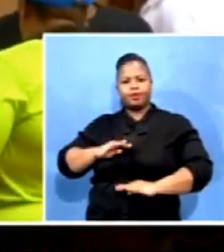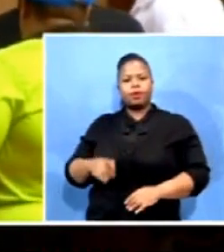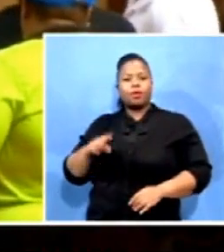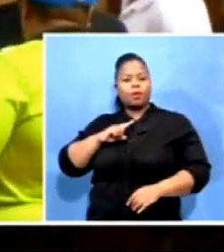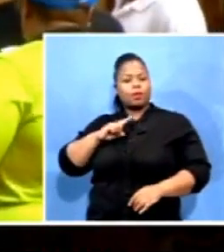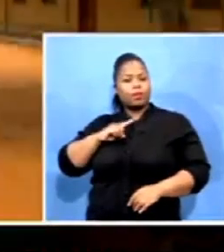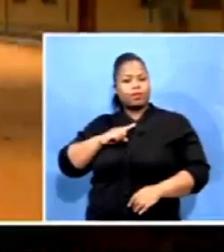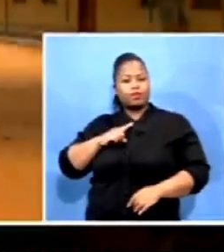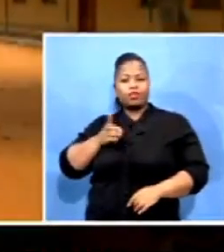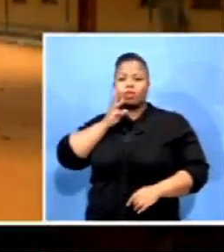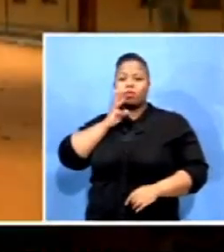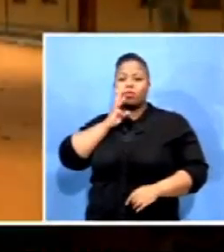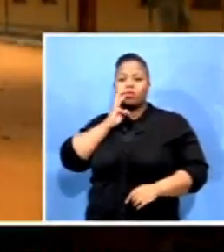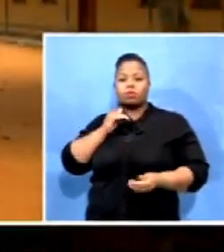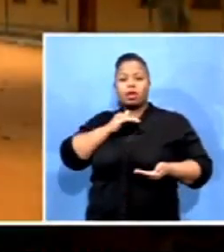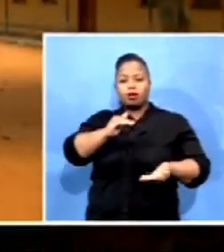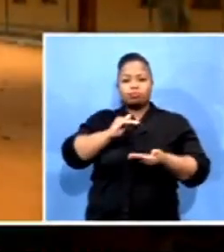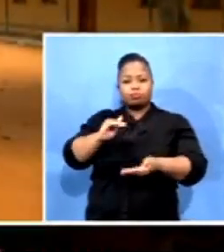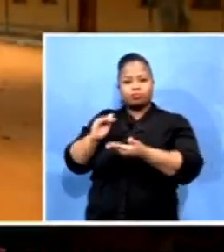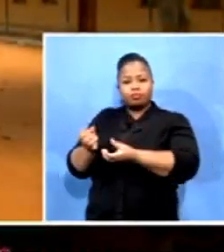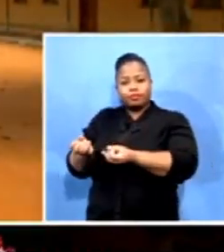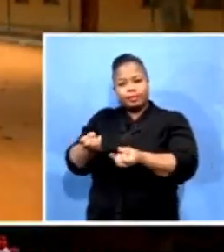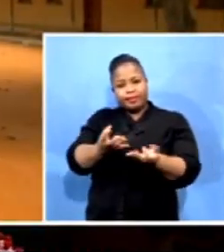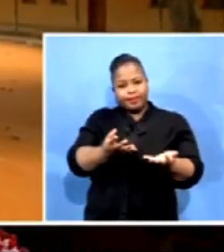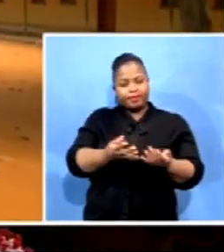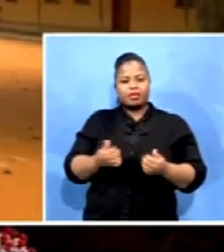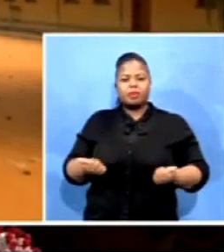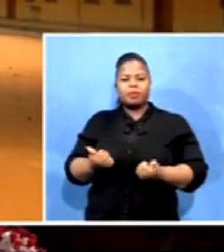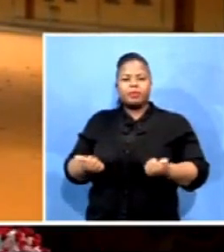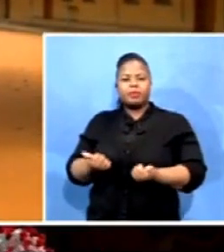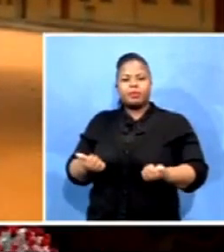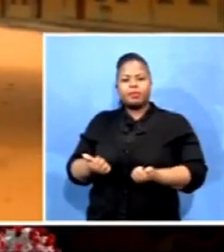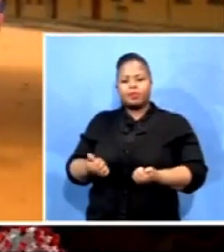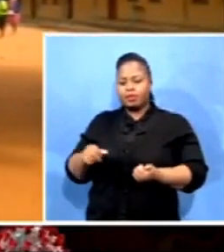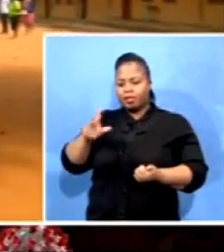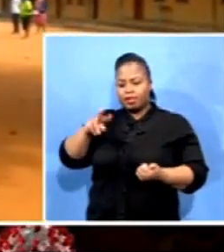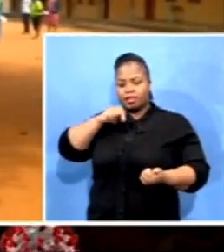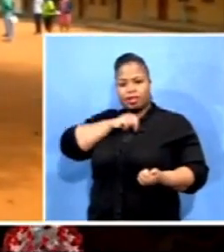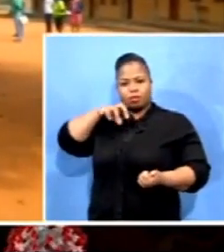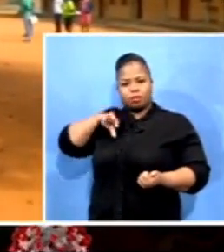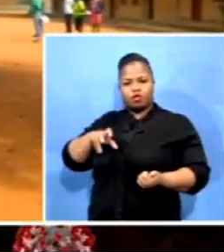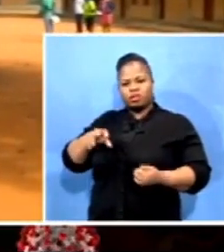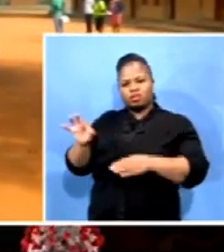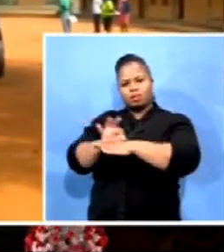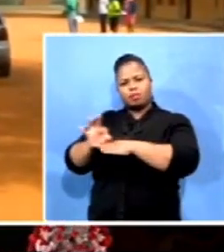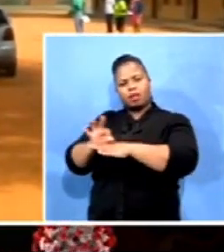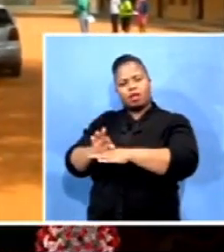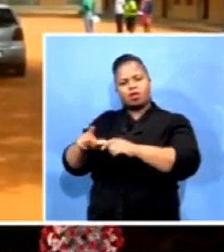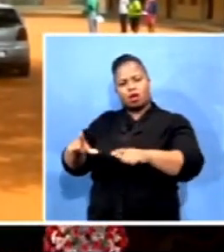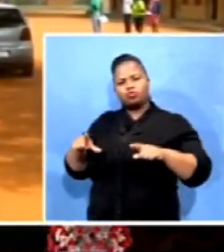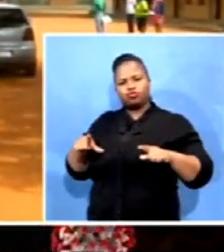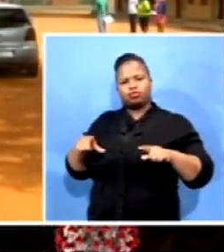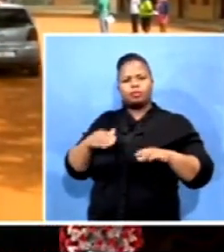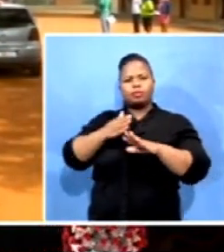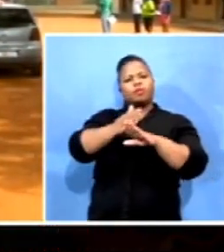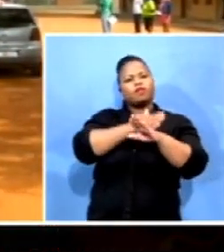we had already planned as a province of KwaZulu-Natal way before the announcement by the minister, and we knew